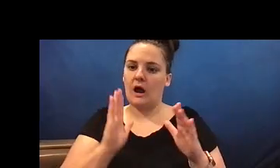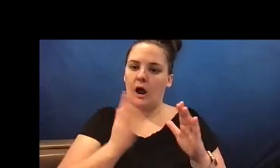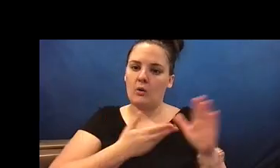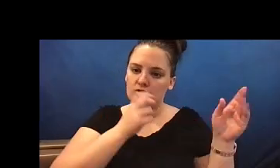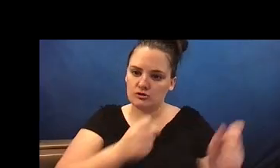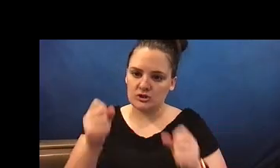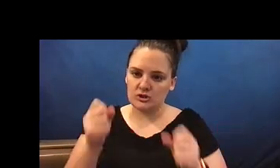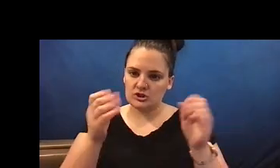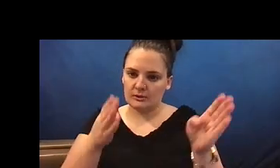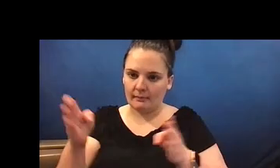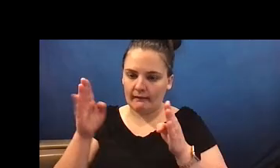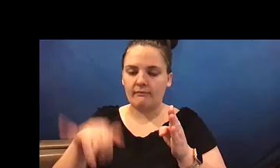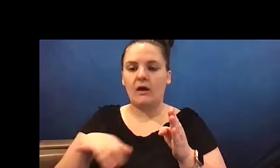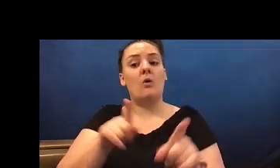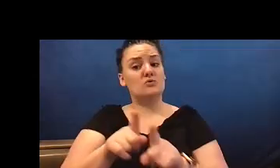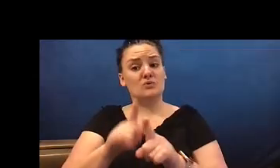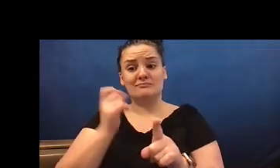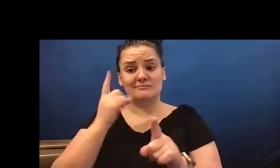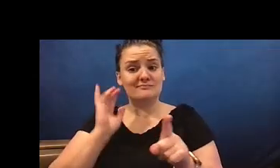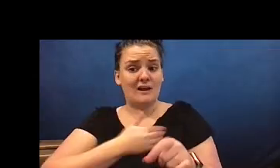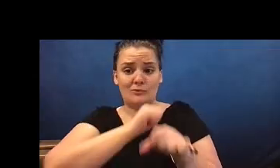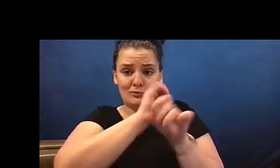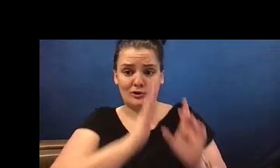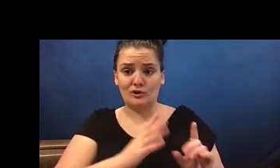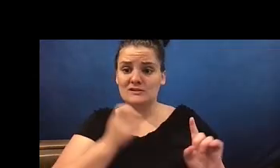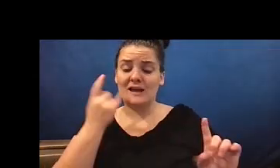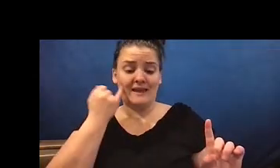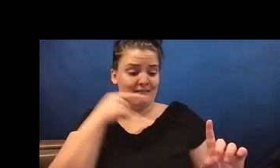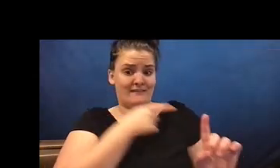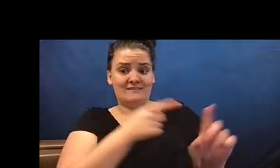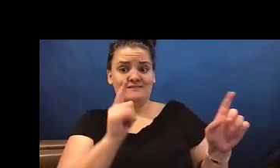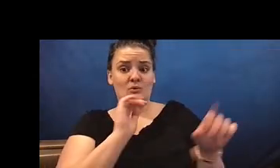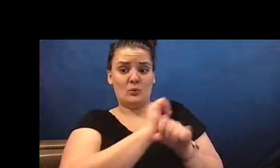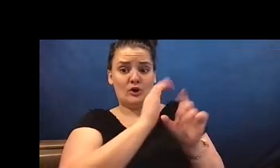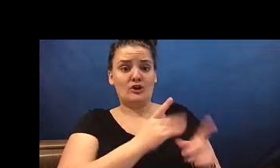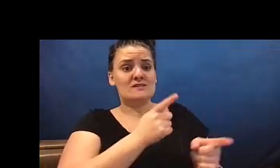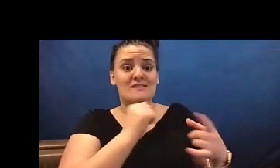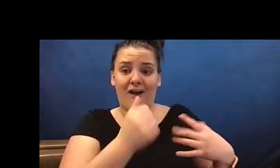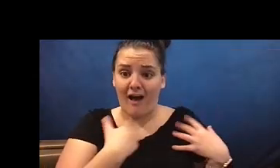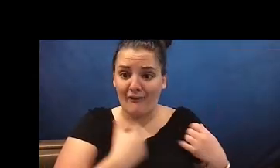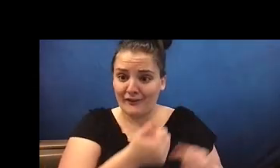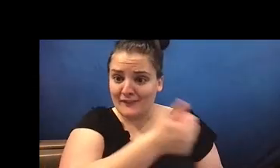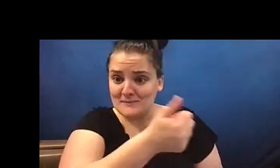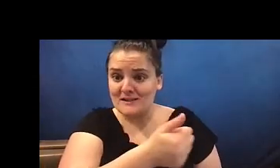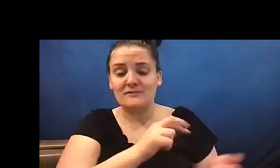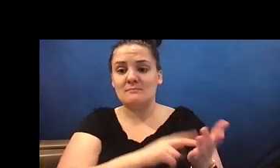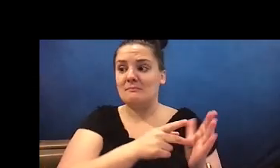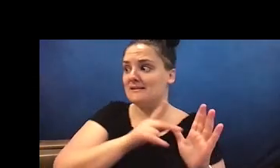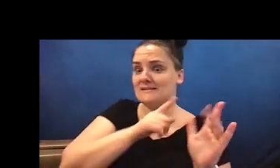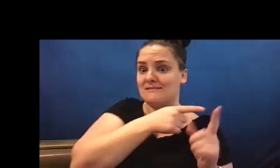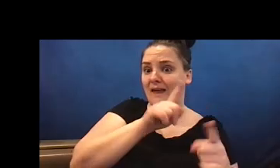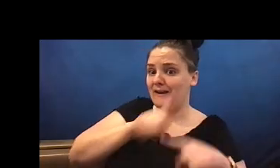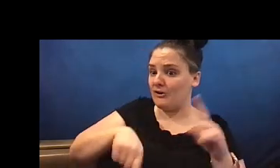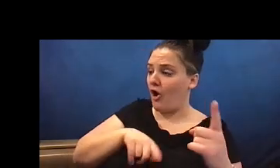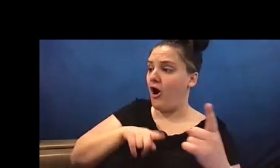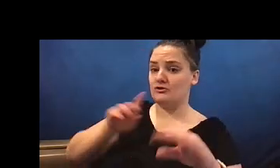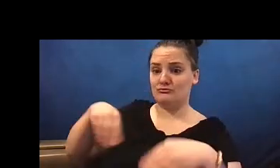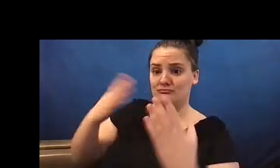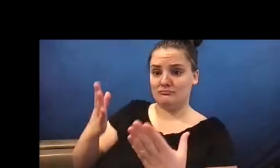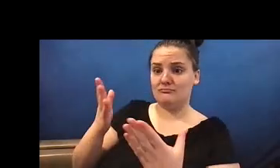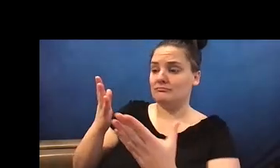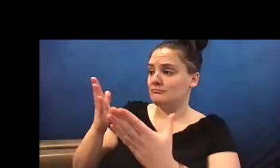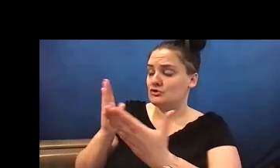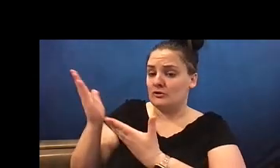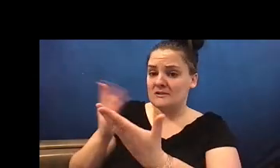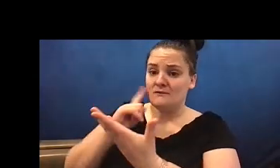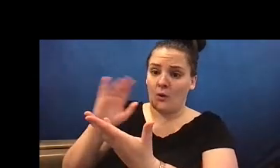their well-being. If I don't have a healthy workforce, I don't have a healthy community that they serve. And we've really shifted our